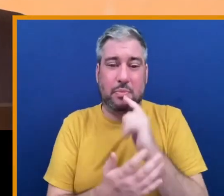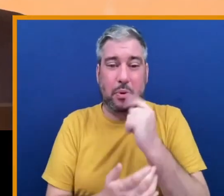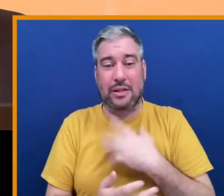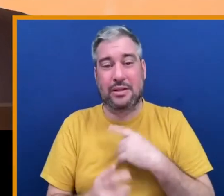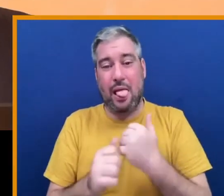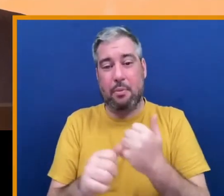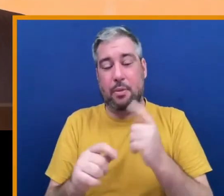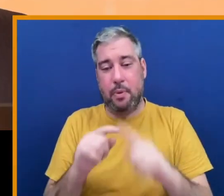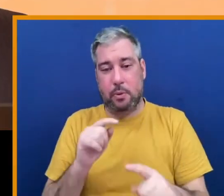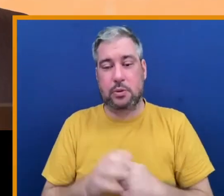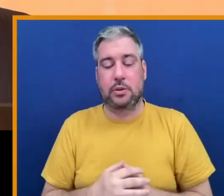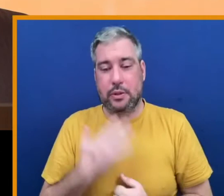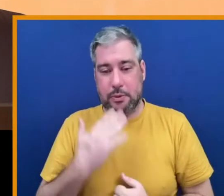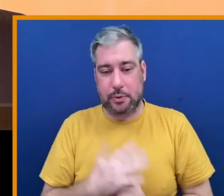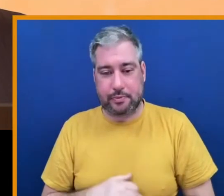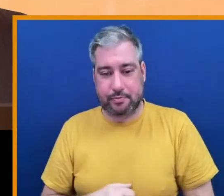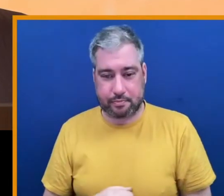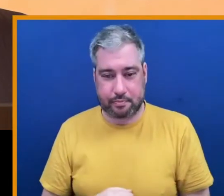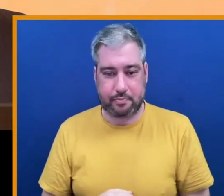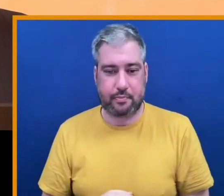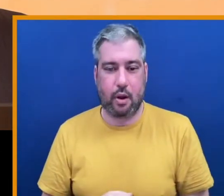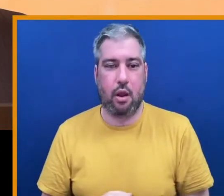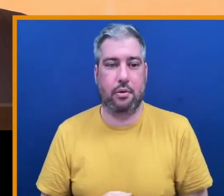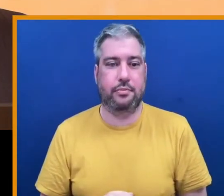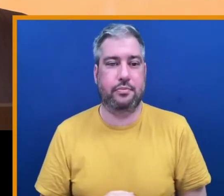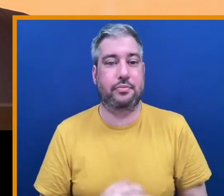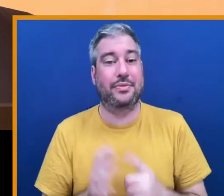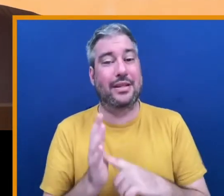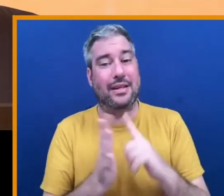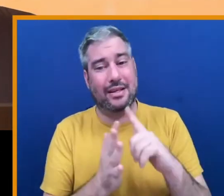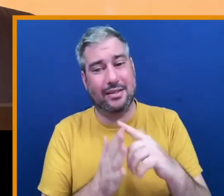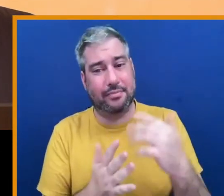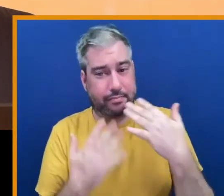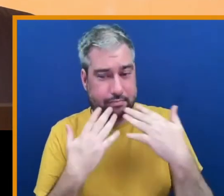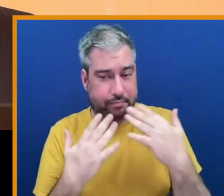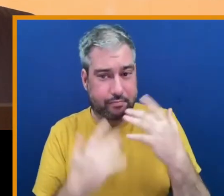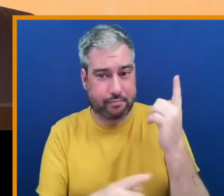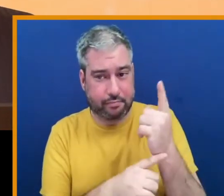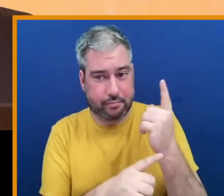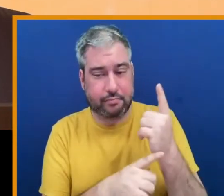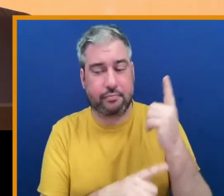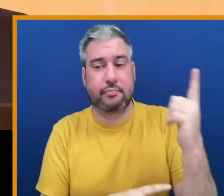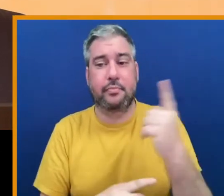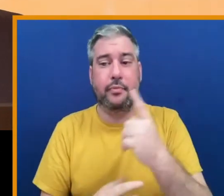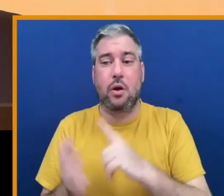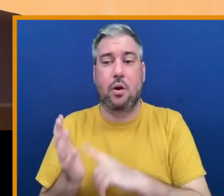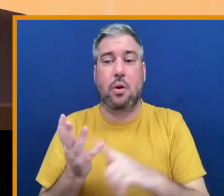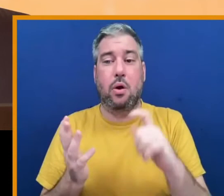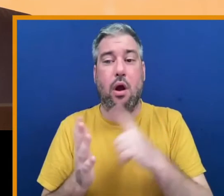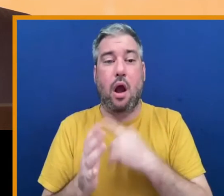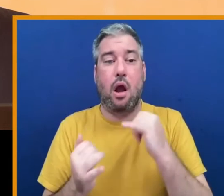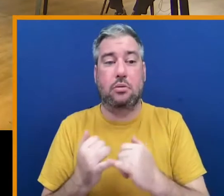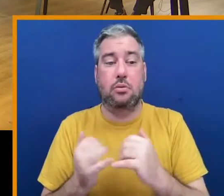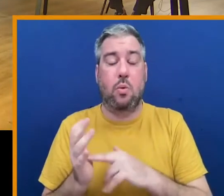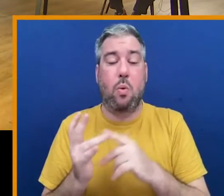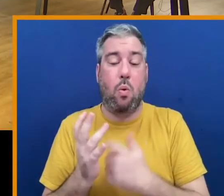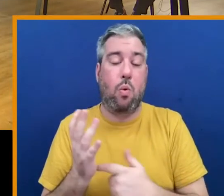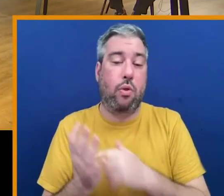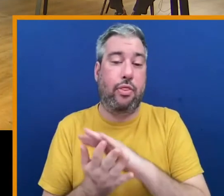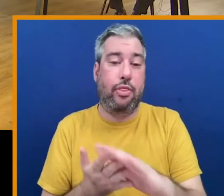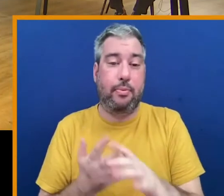Lee, thank you very much for that. Can I ask Lucas North to stand by? And I now call Rachel Bishop-Firth from Wokingham